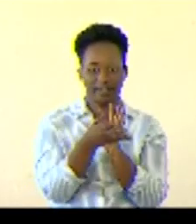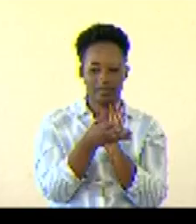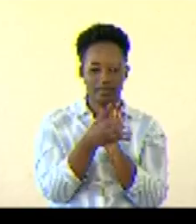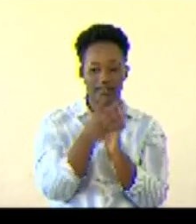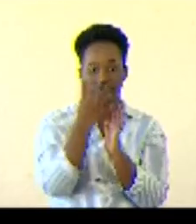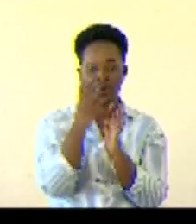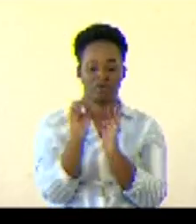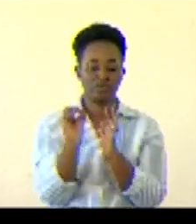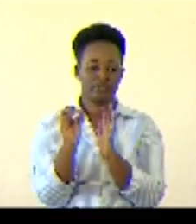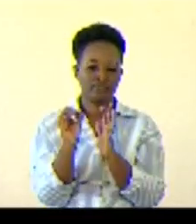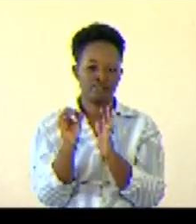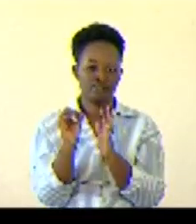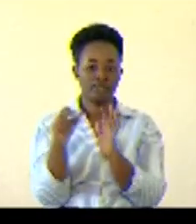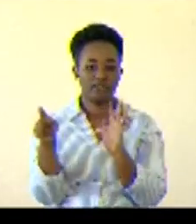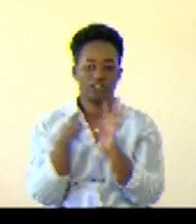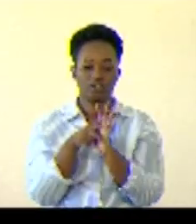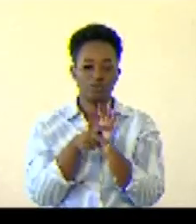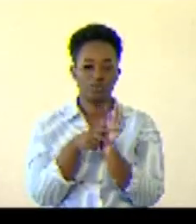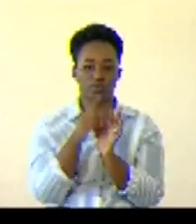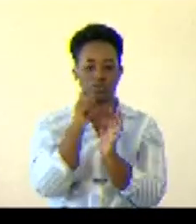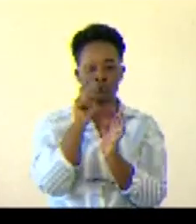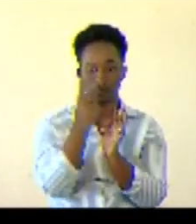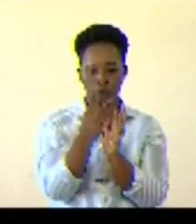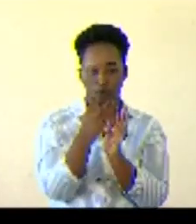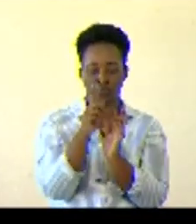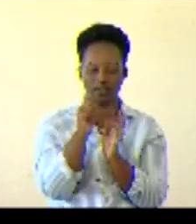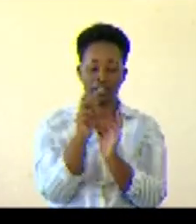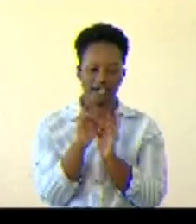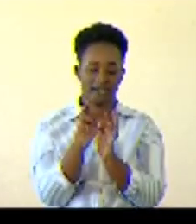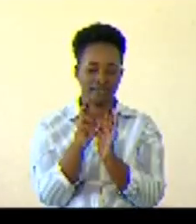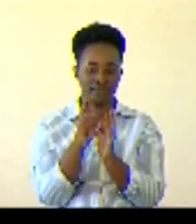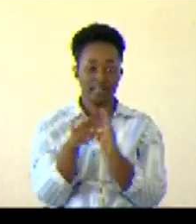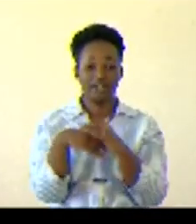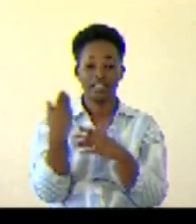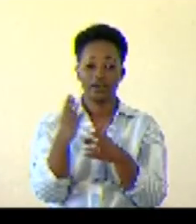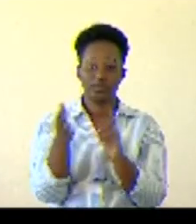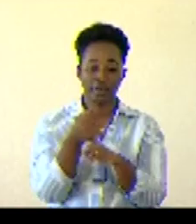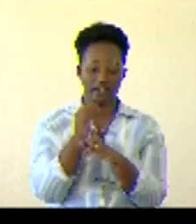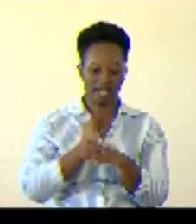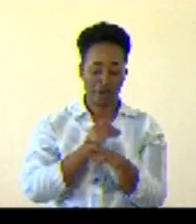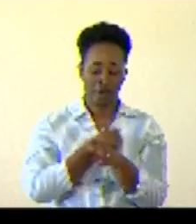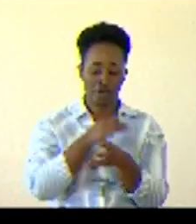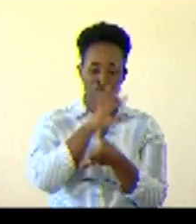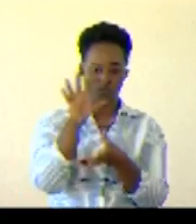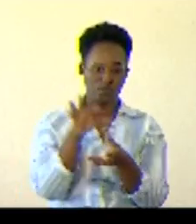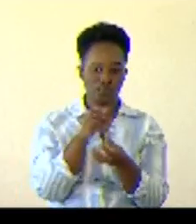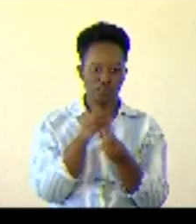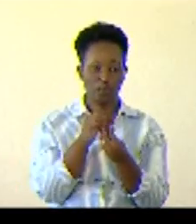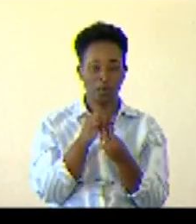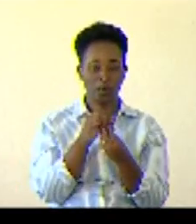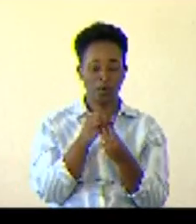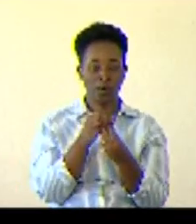5,400, which should be equal to 2 total revenue. So to get our total revenue, you divide both sides by